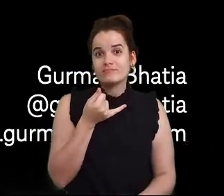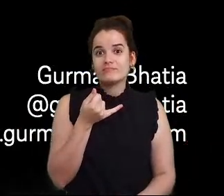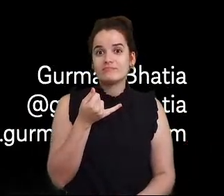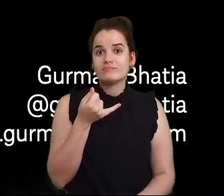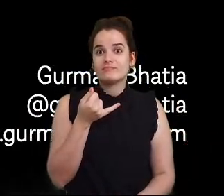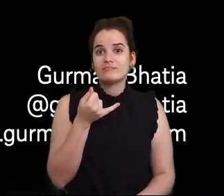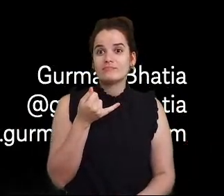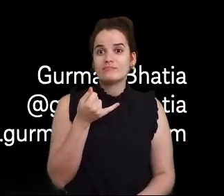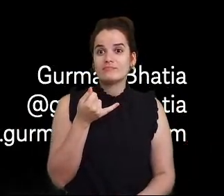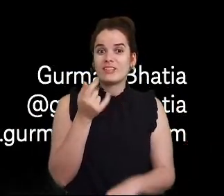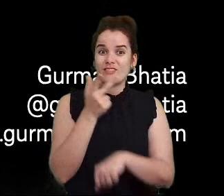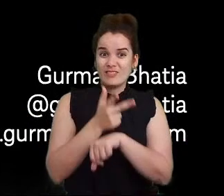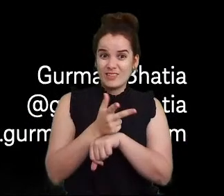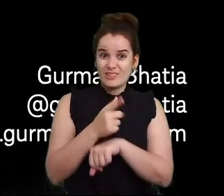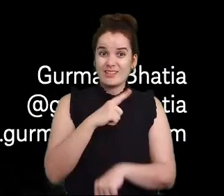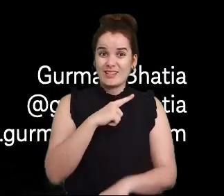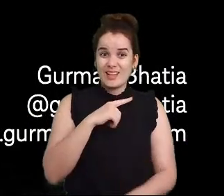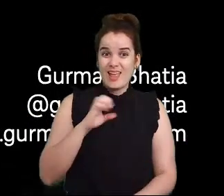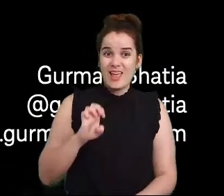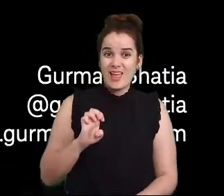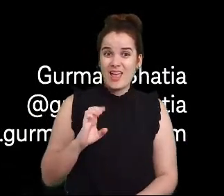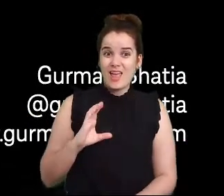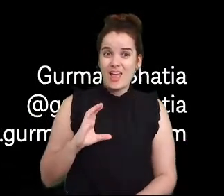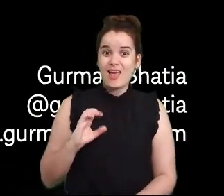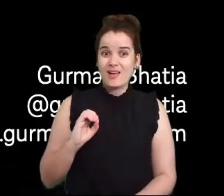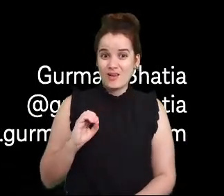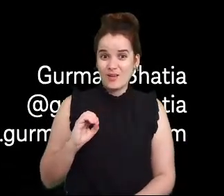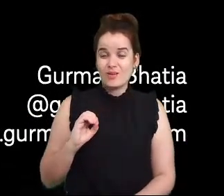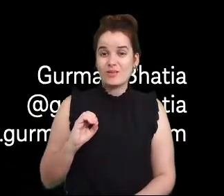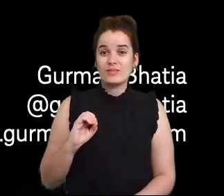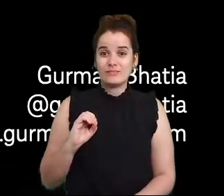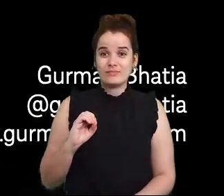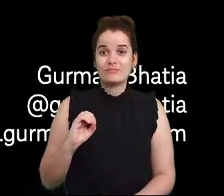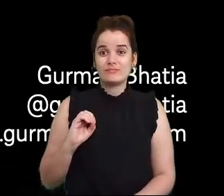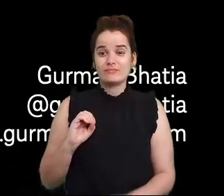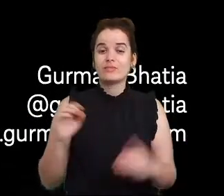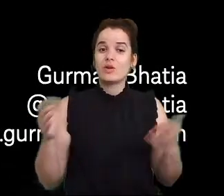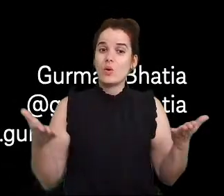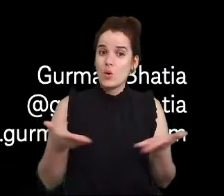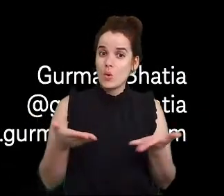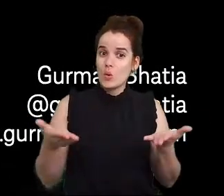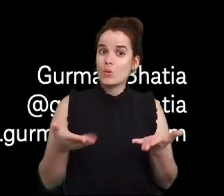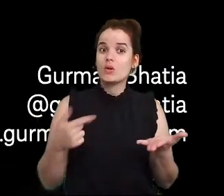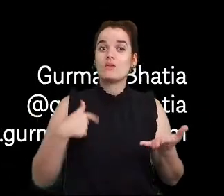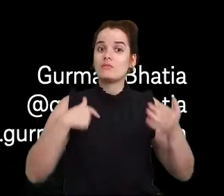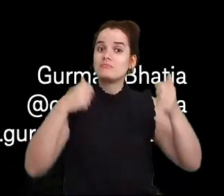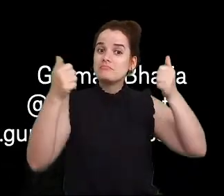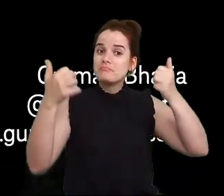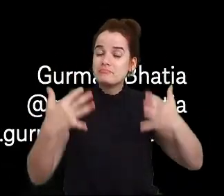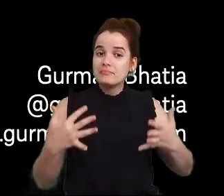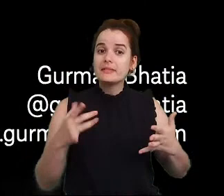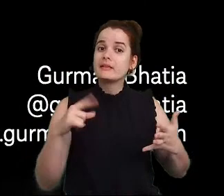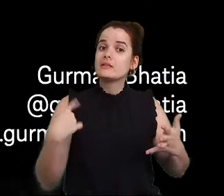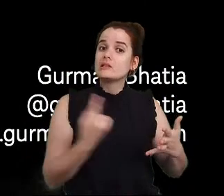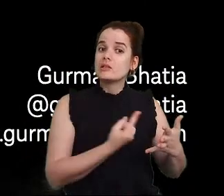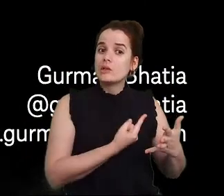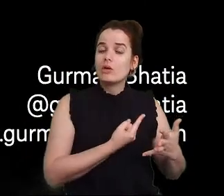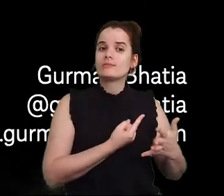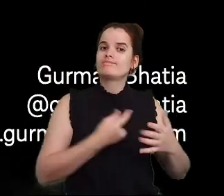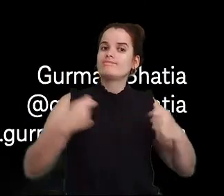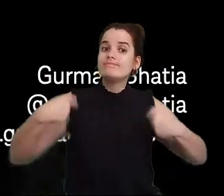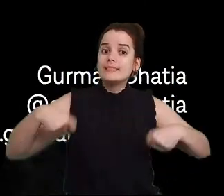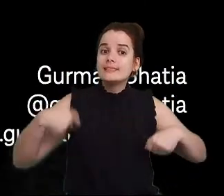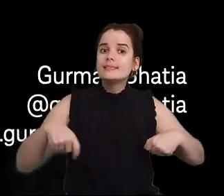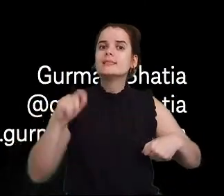here. Today I'm going to be talking about what can we do, what do we need to do, and what have we done so far